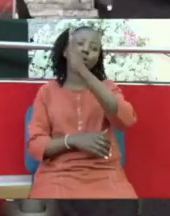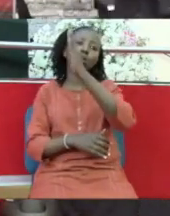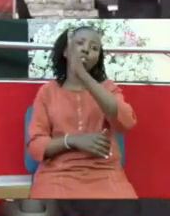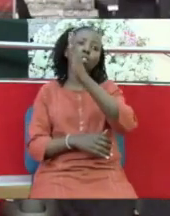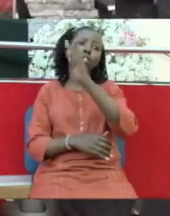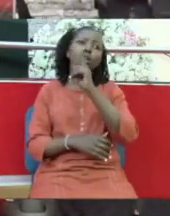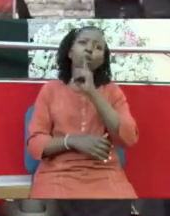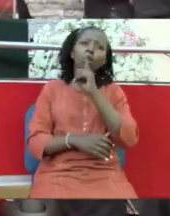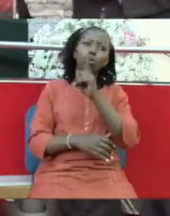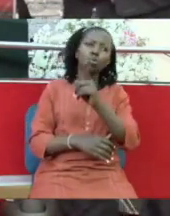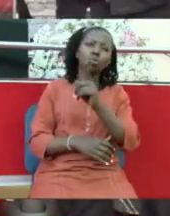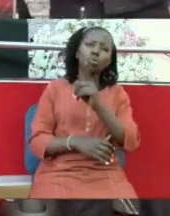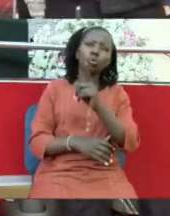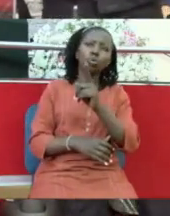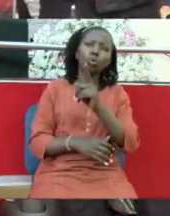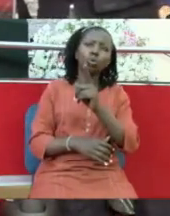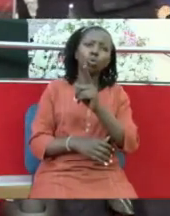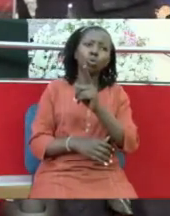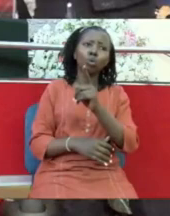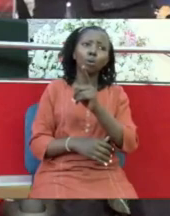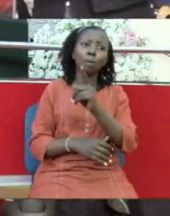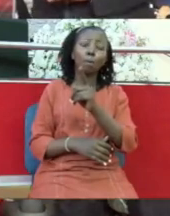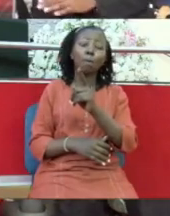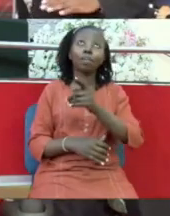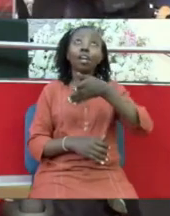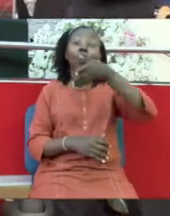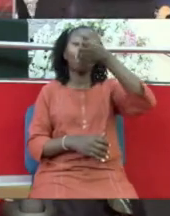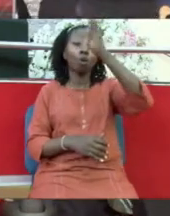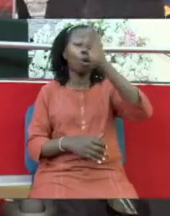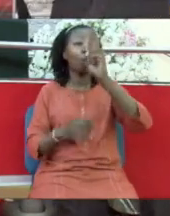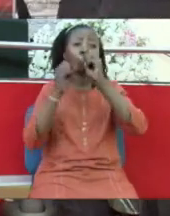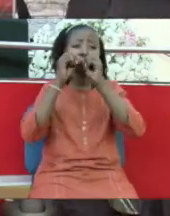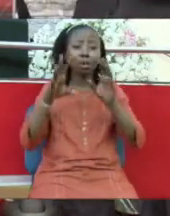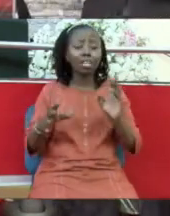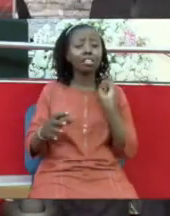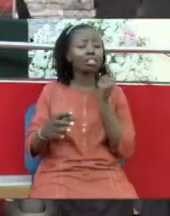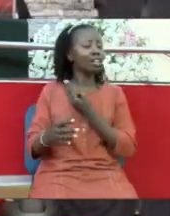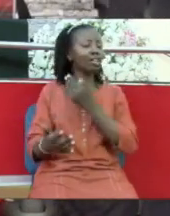So there is no question that God has blessings for us.